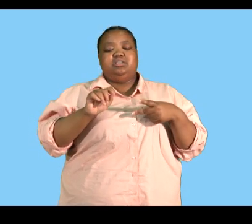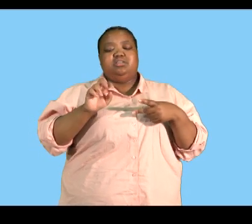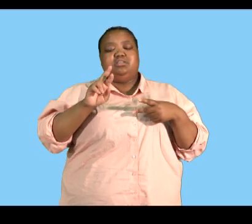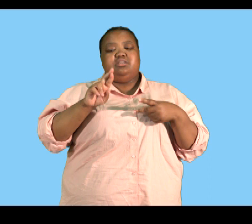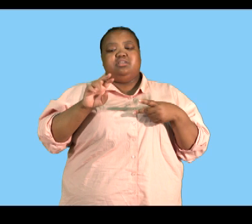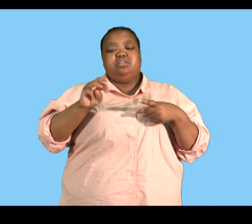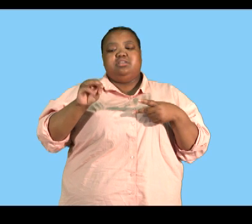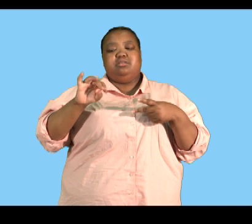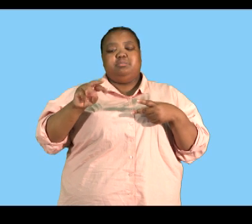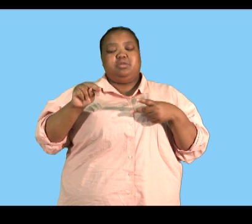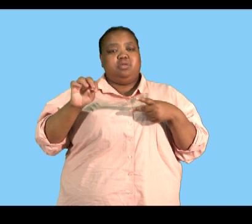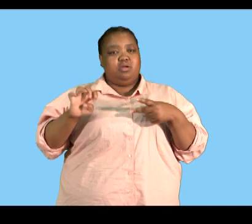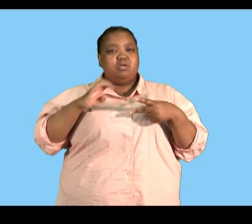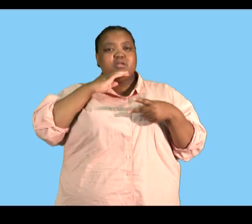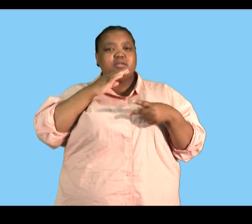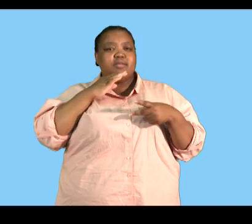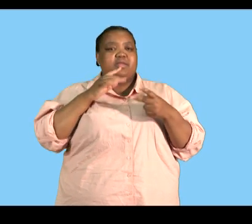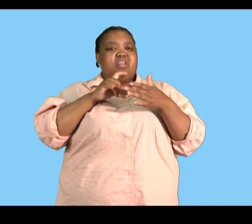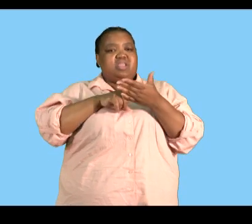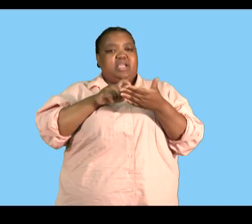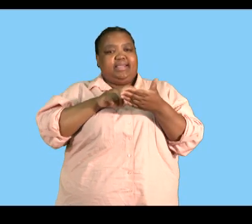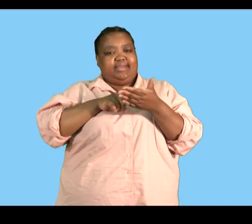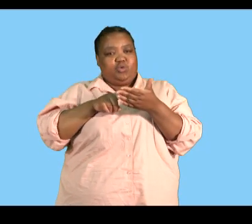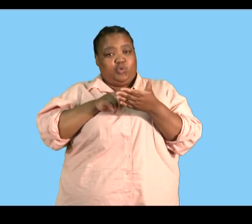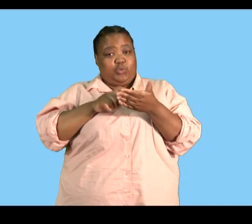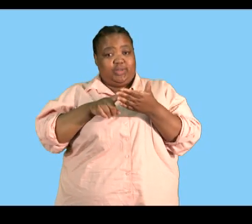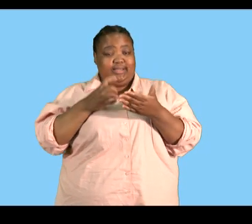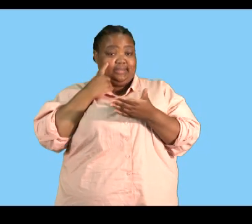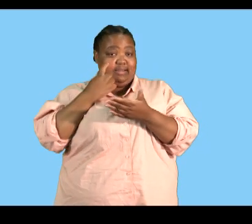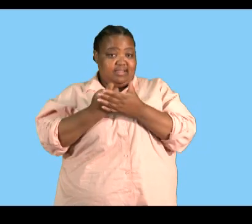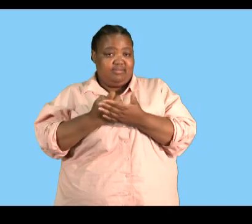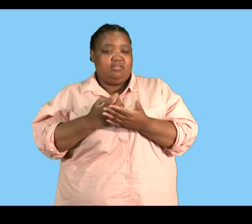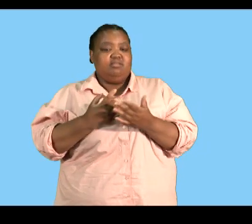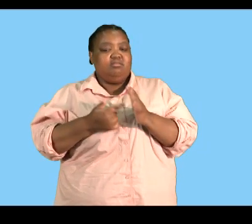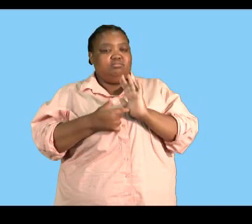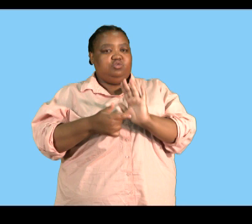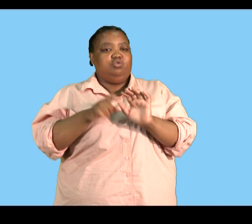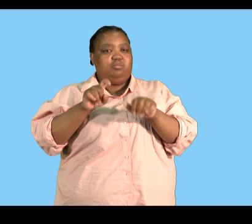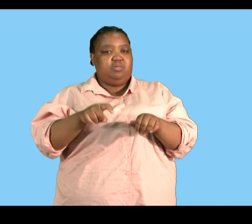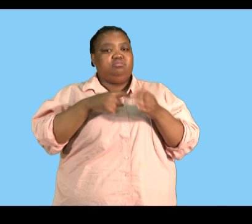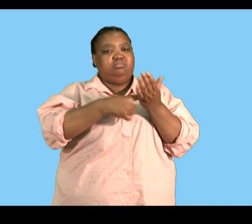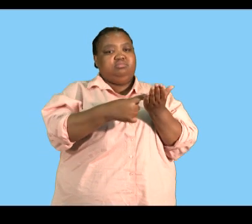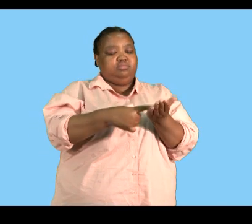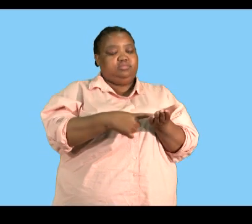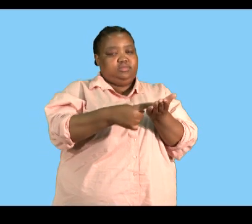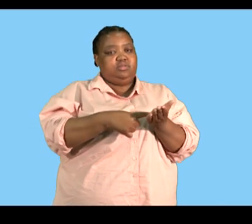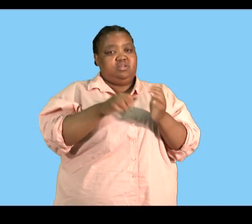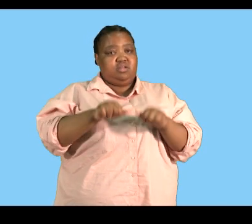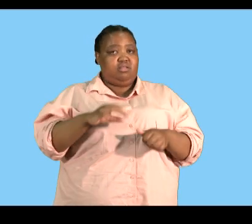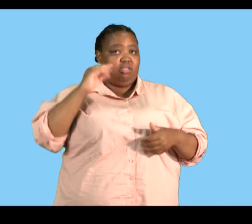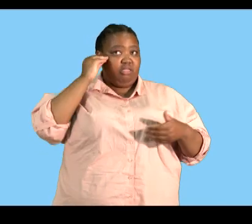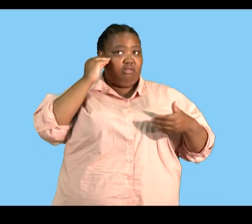to discover the answer by showing or examining the evidence. And when you discuss, you'll